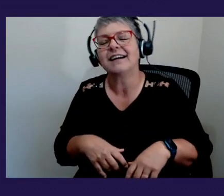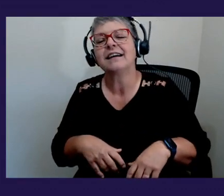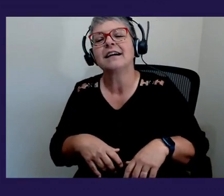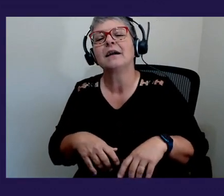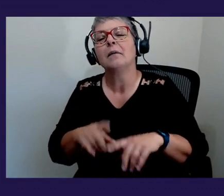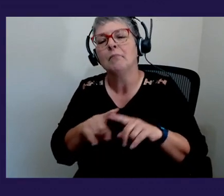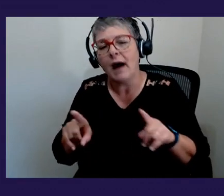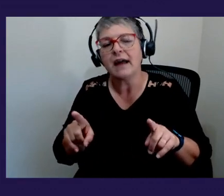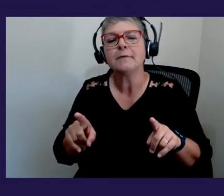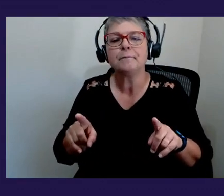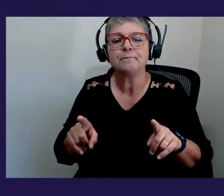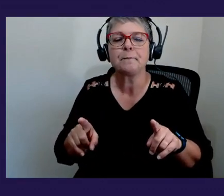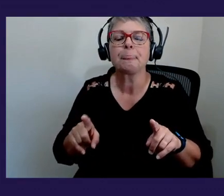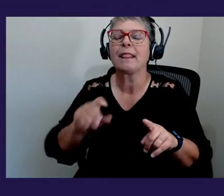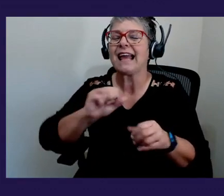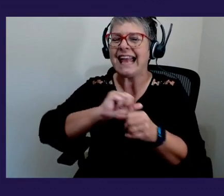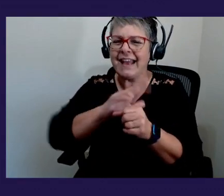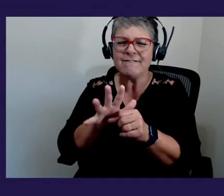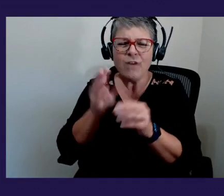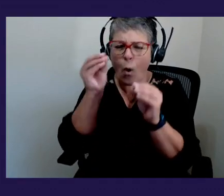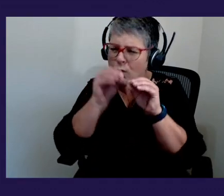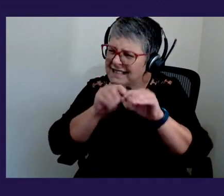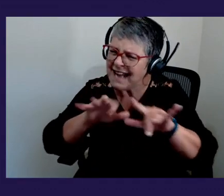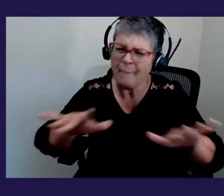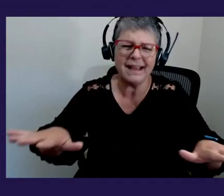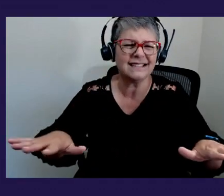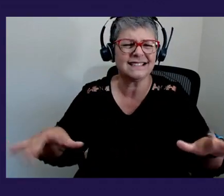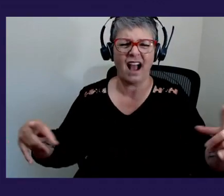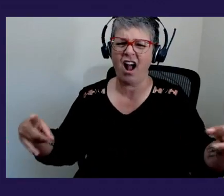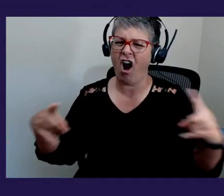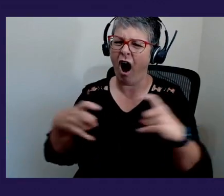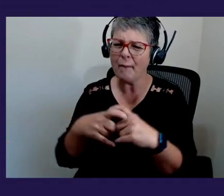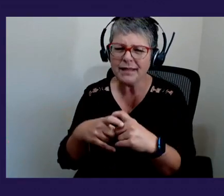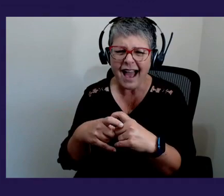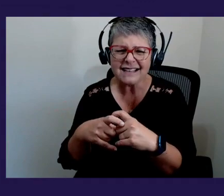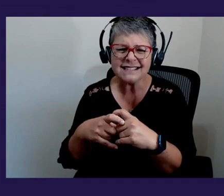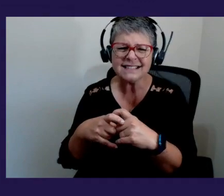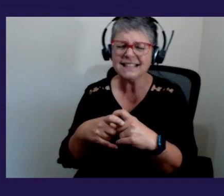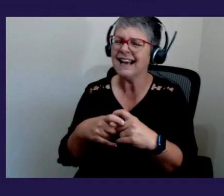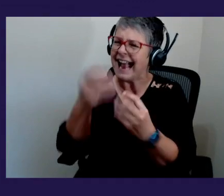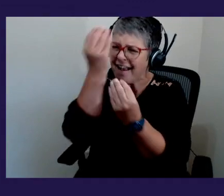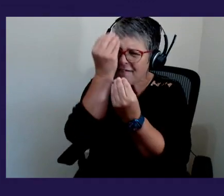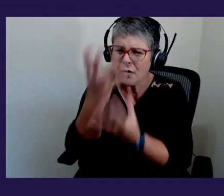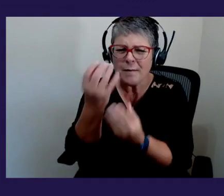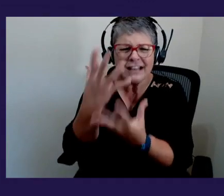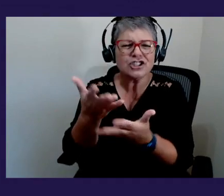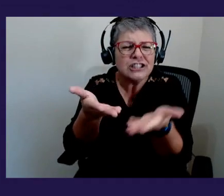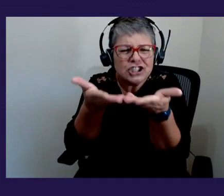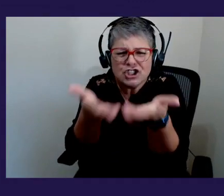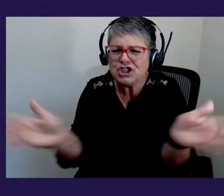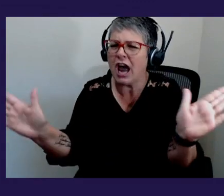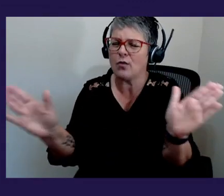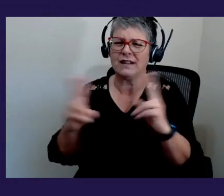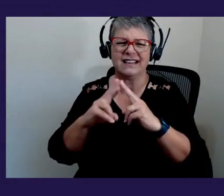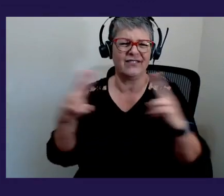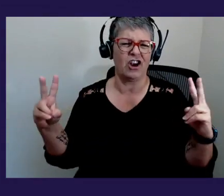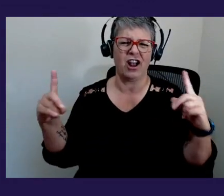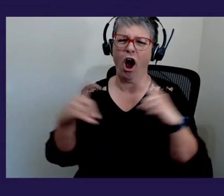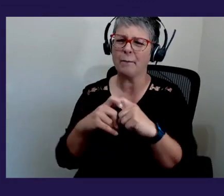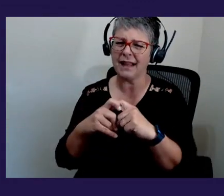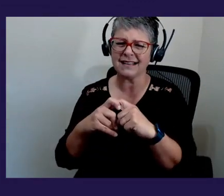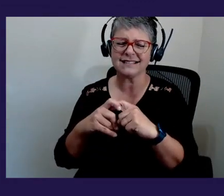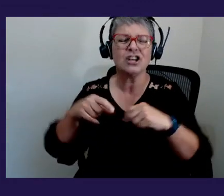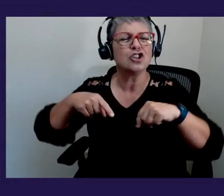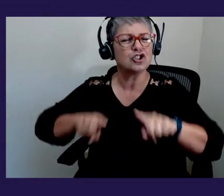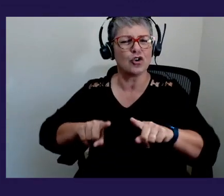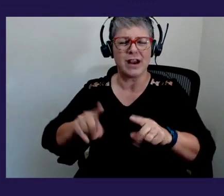the infodemics are complex and the information environment is complex, and it gets even more complex during a crisis or a public health